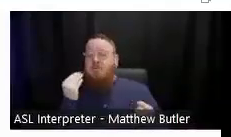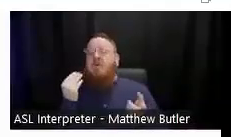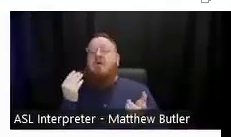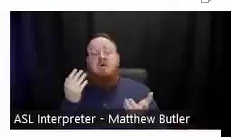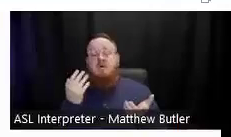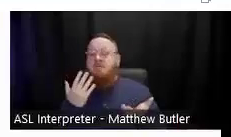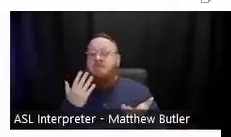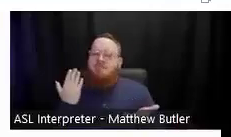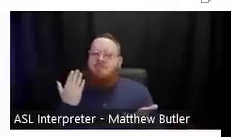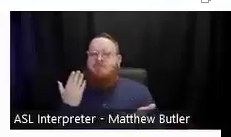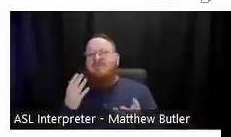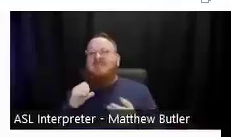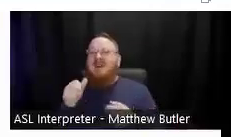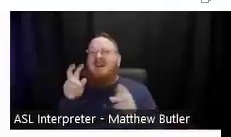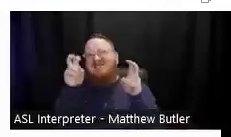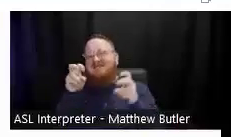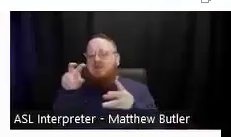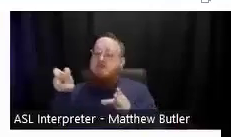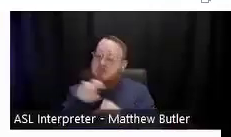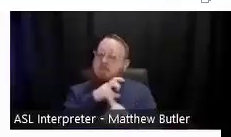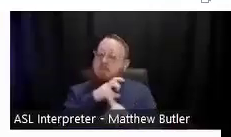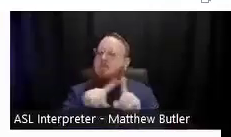exactly transition, but it counts, right?